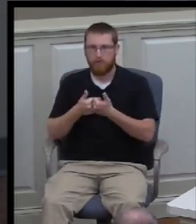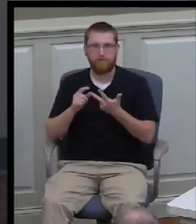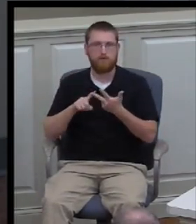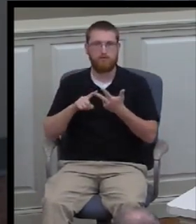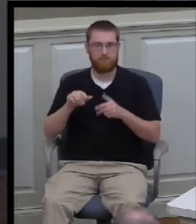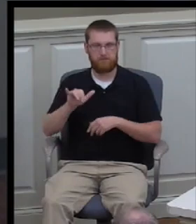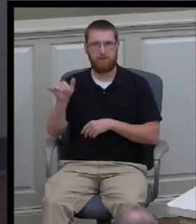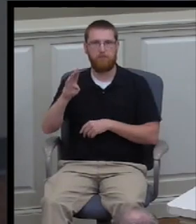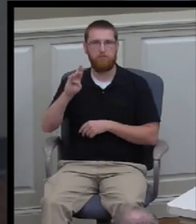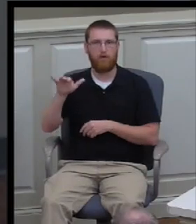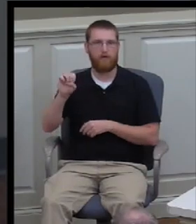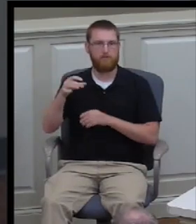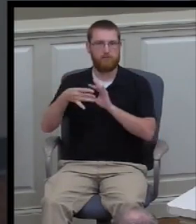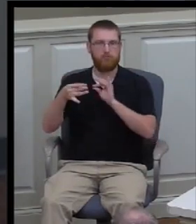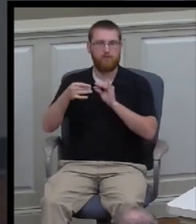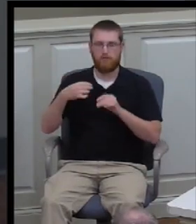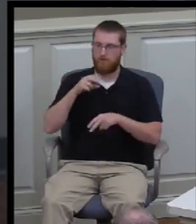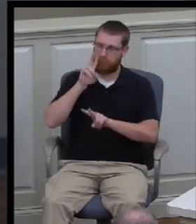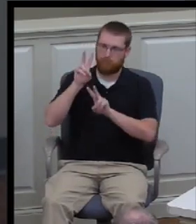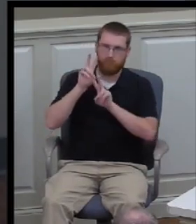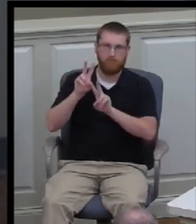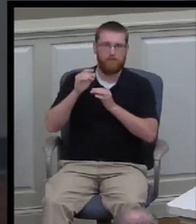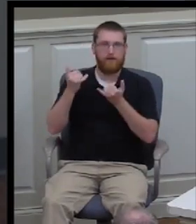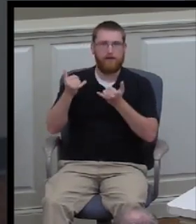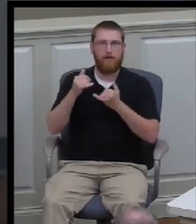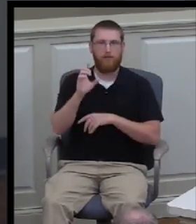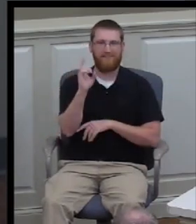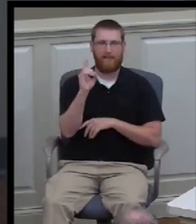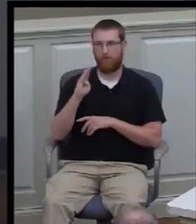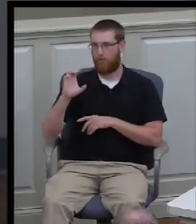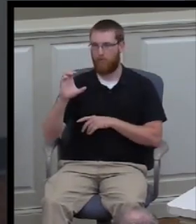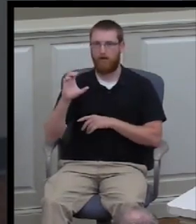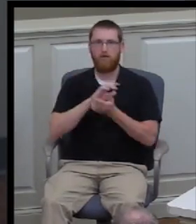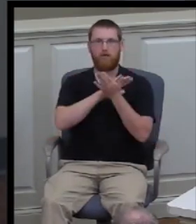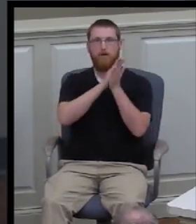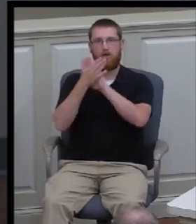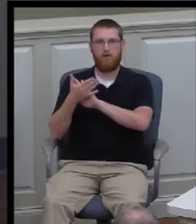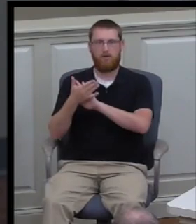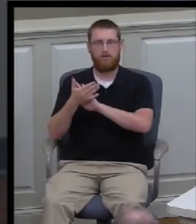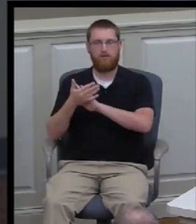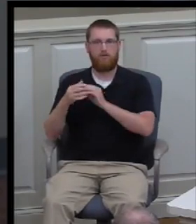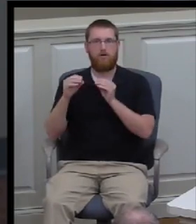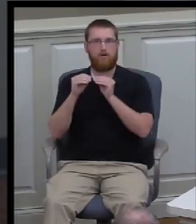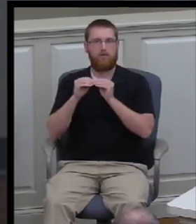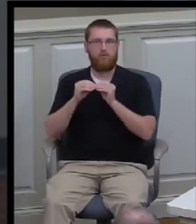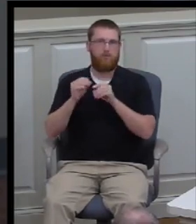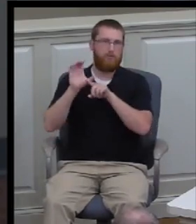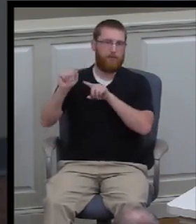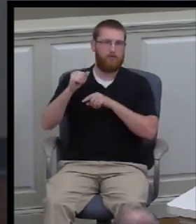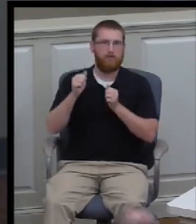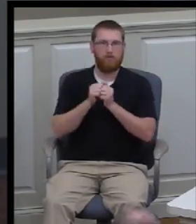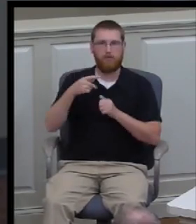like Bryce said, look forward to moving Danville and Boyle County into, making advancements in Parks